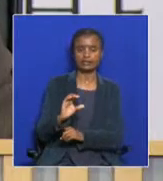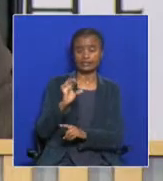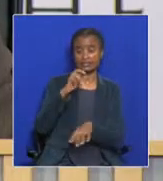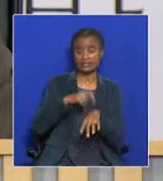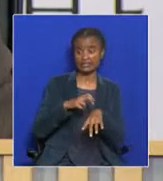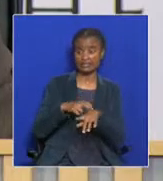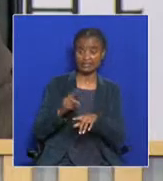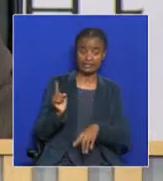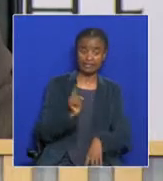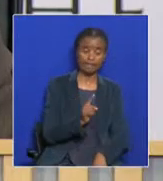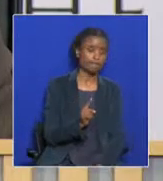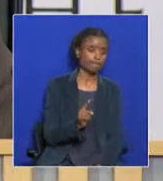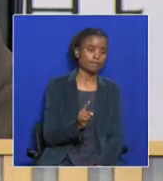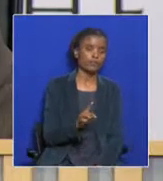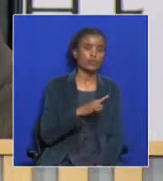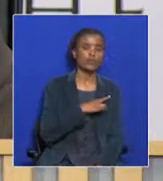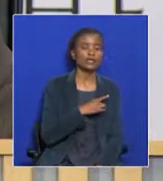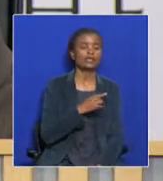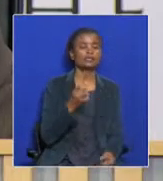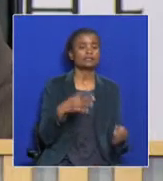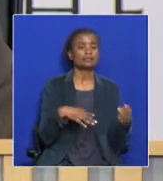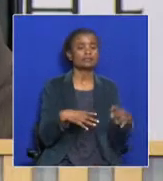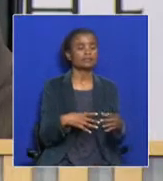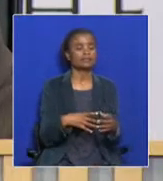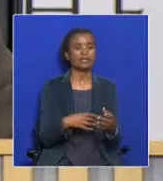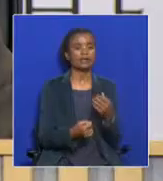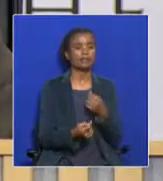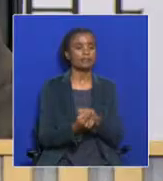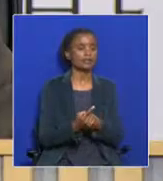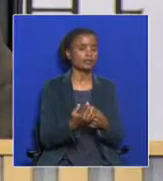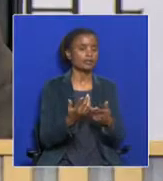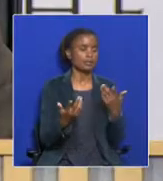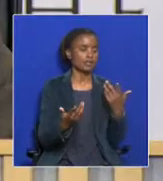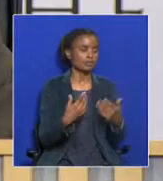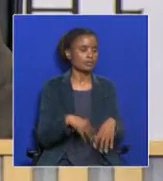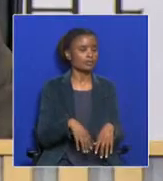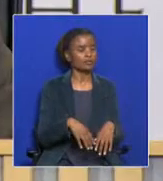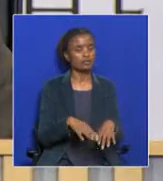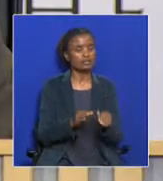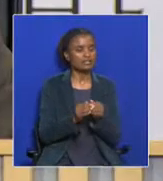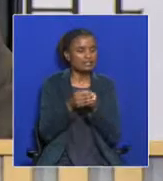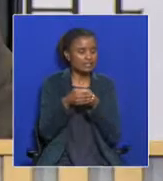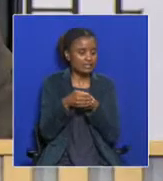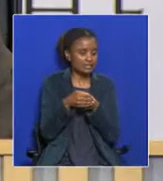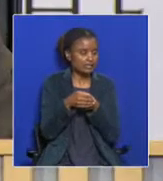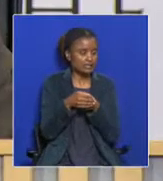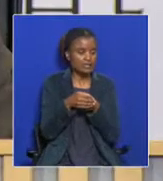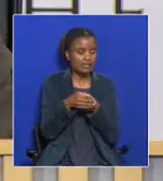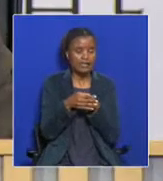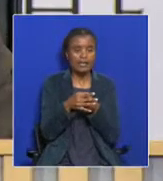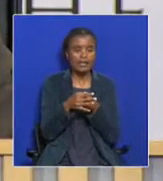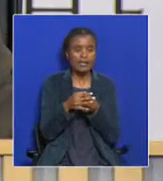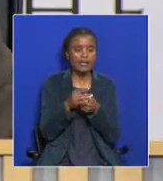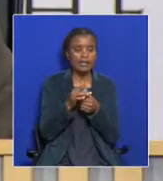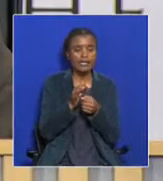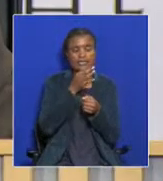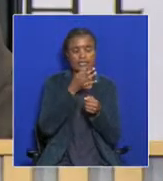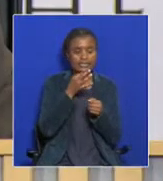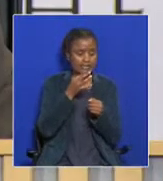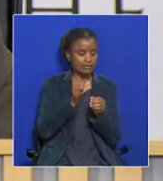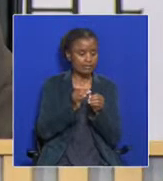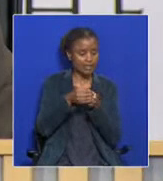compartments, hidden panels, secret compartments on the floor, wherever a suspect would have handled some